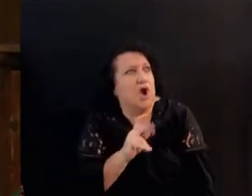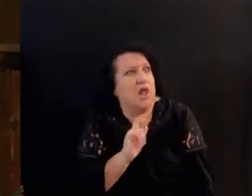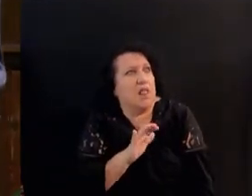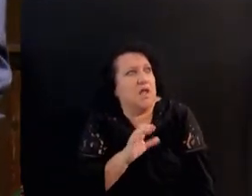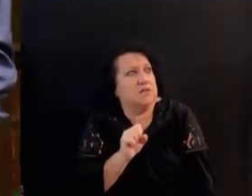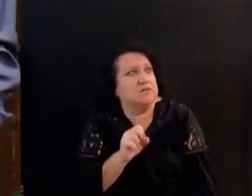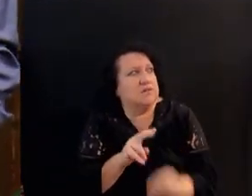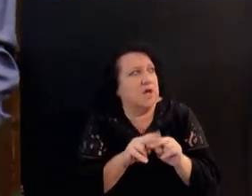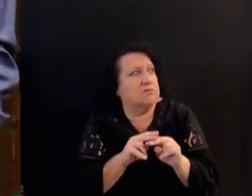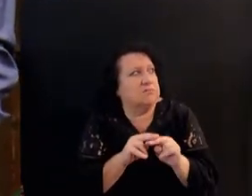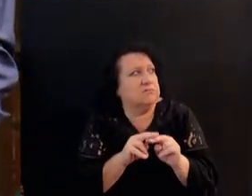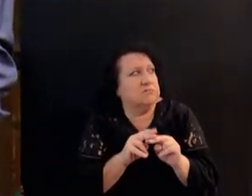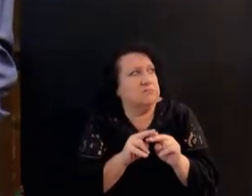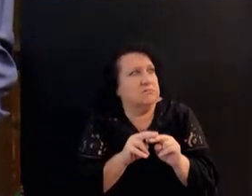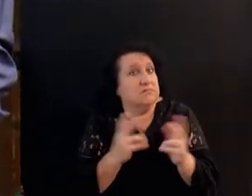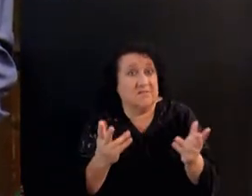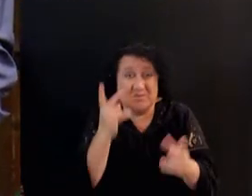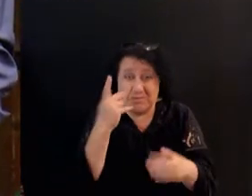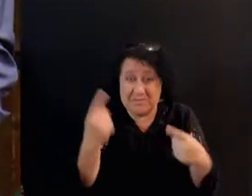Do you see what's happening?